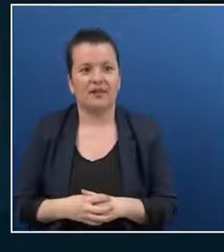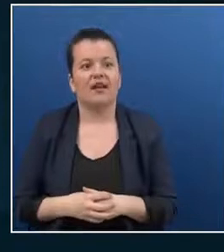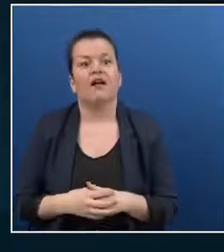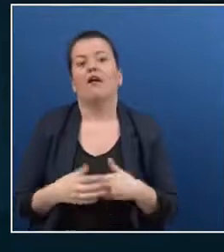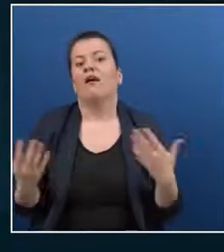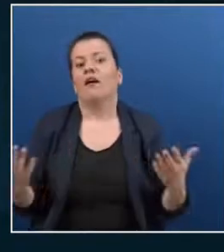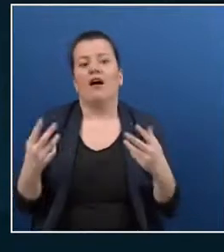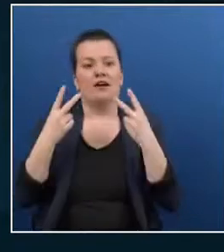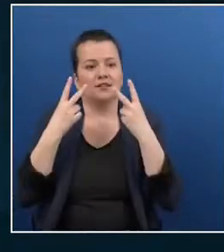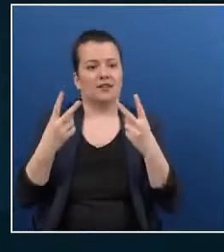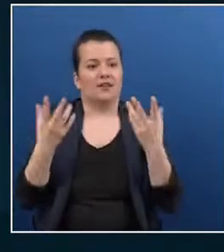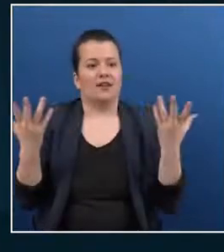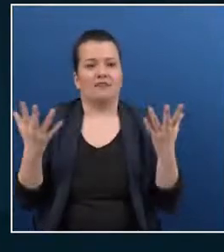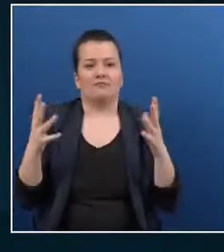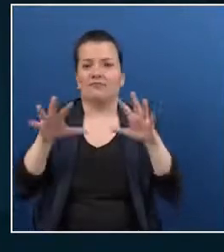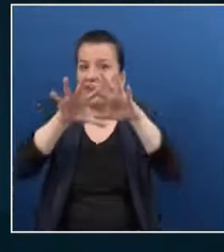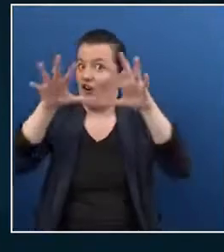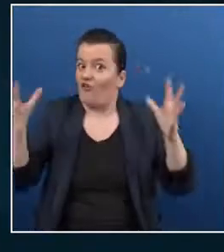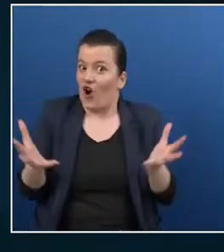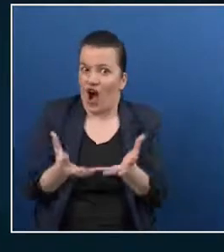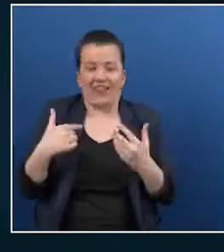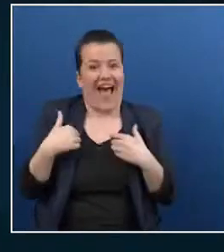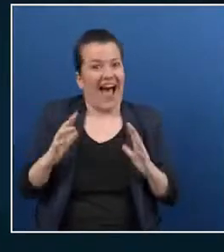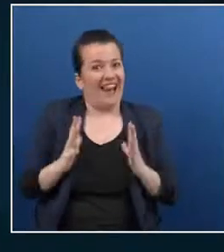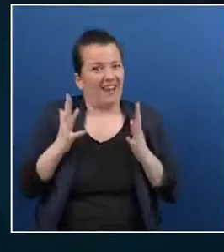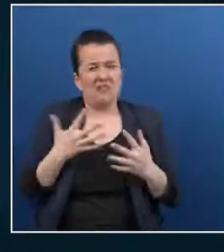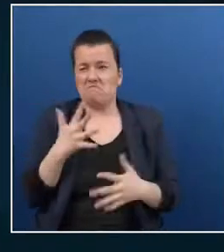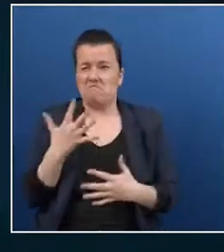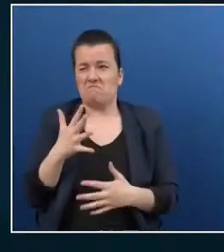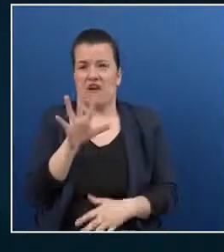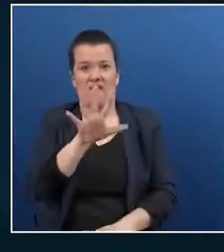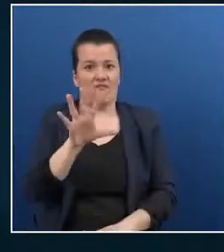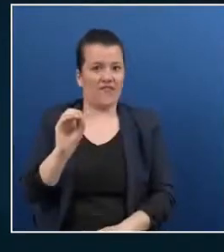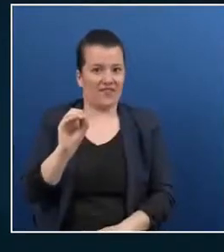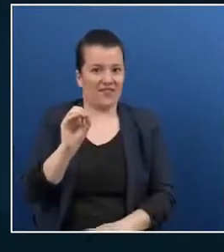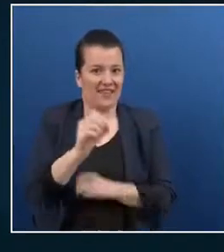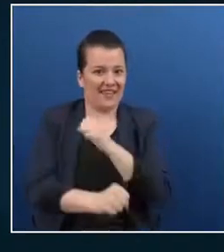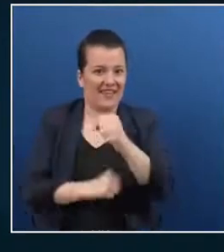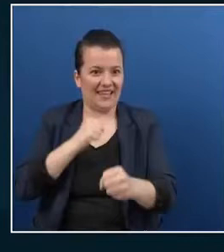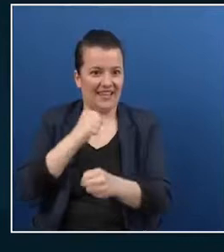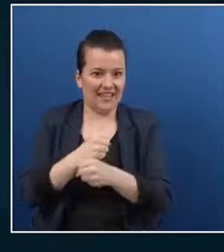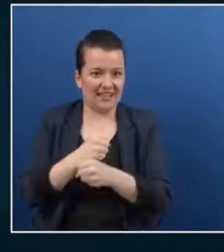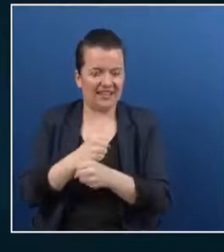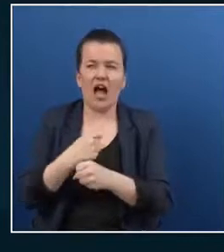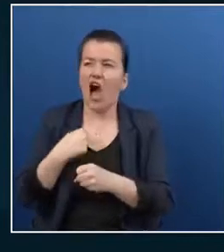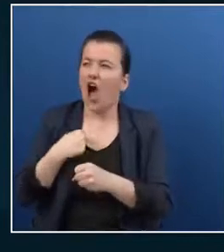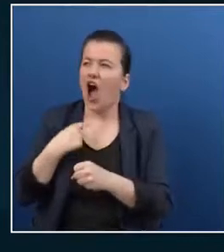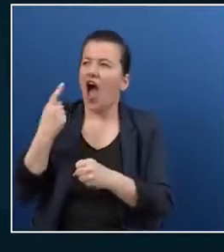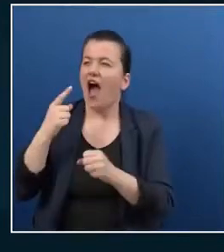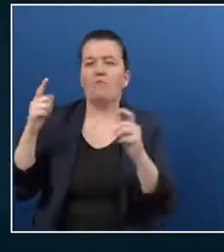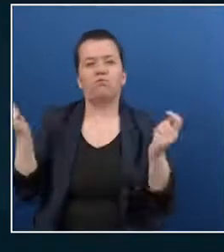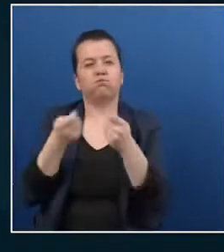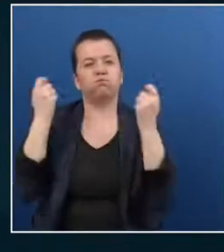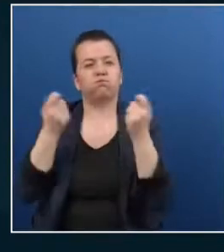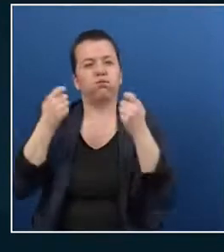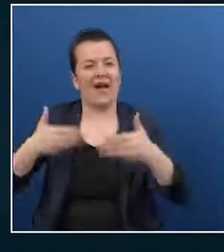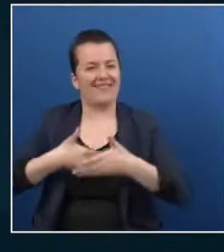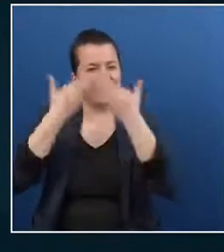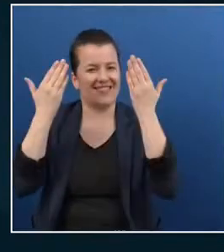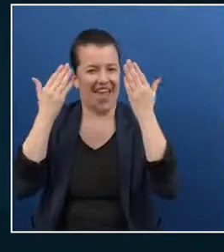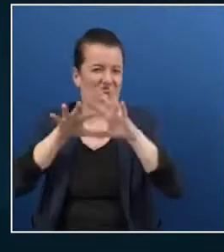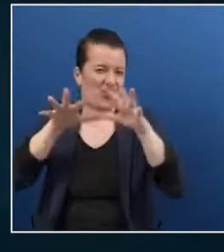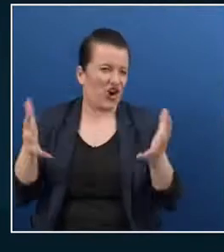Earth almost 50 years. I'm a little younger than Earth Day, which is, I think, 51 years old, this last April.